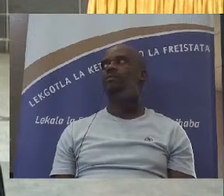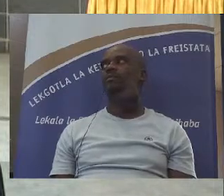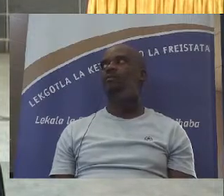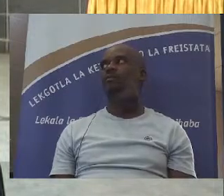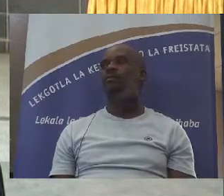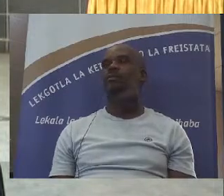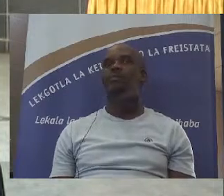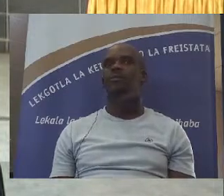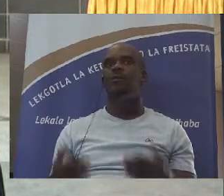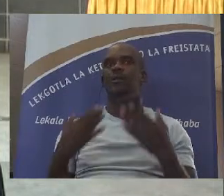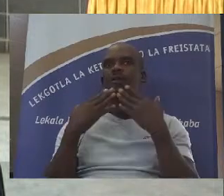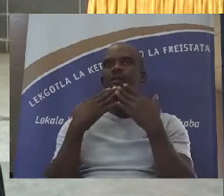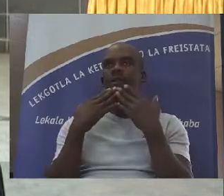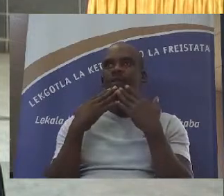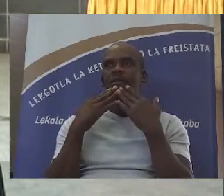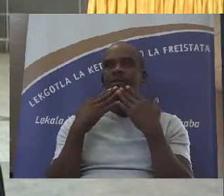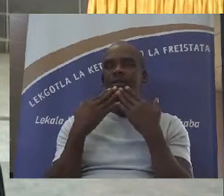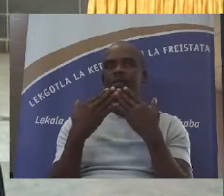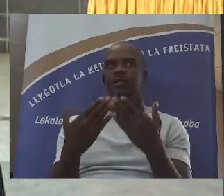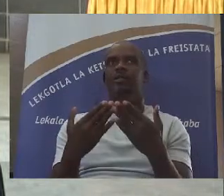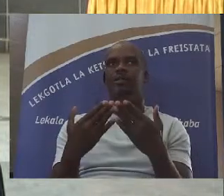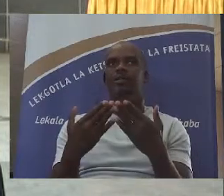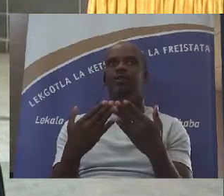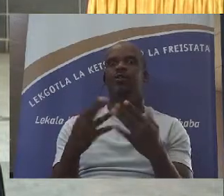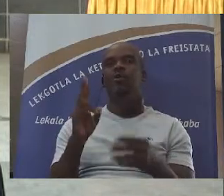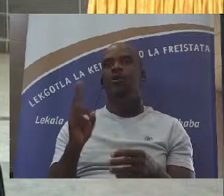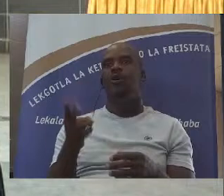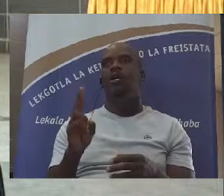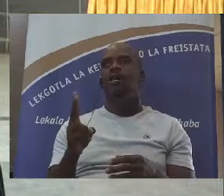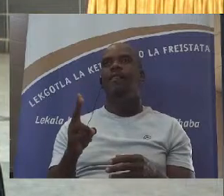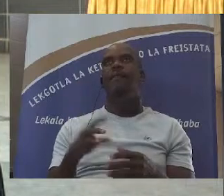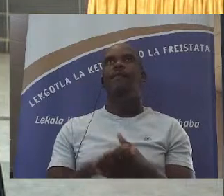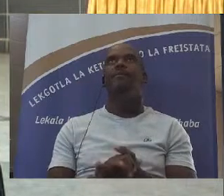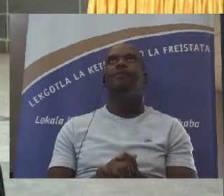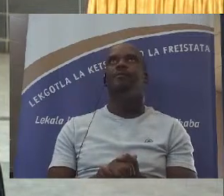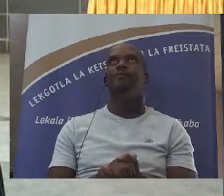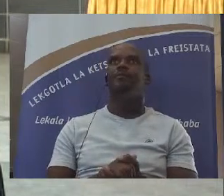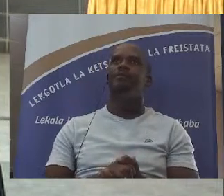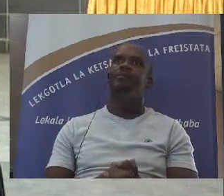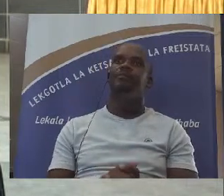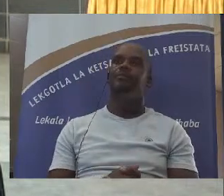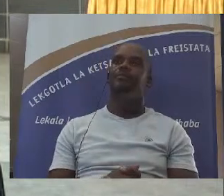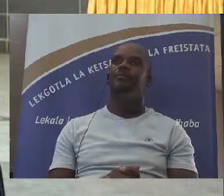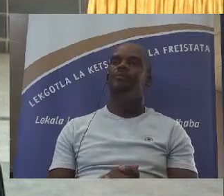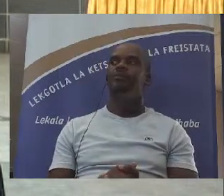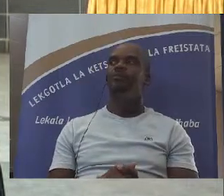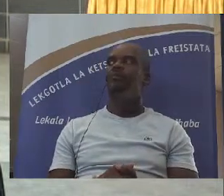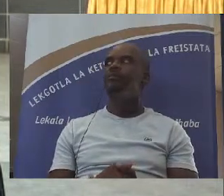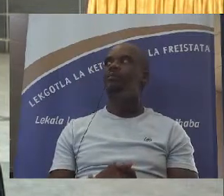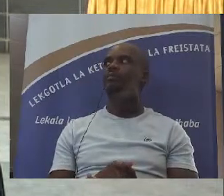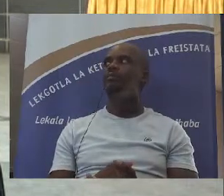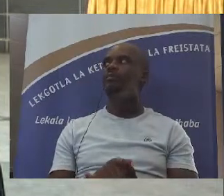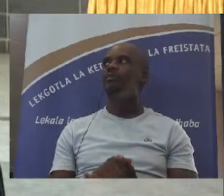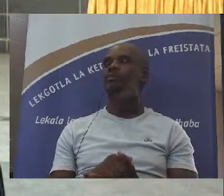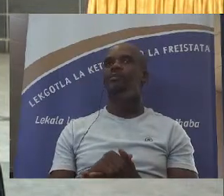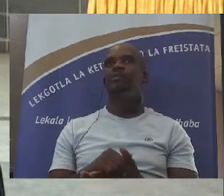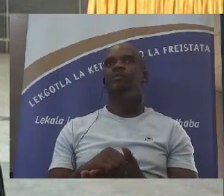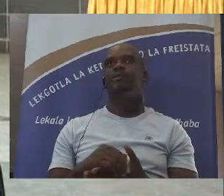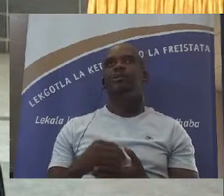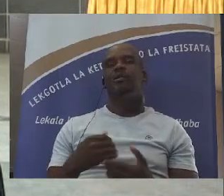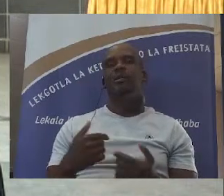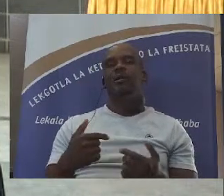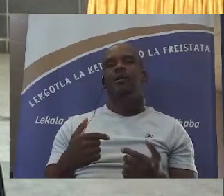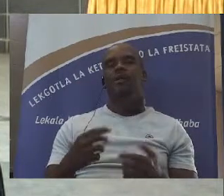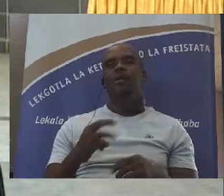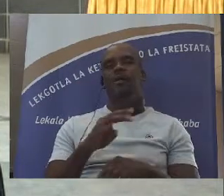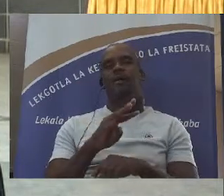Thank you so much to have you again here in Koffiefontein. Yeah, ma'am, we have got a challenge